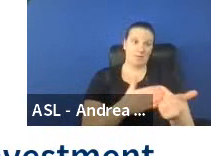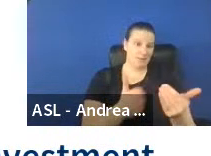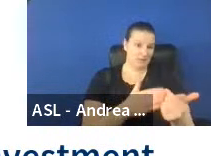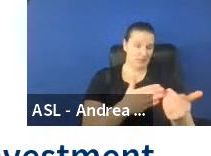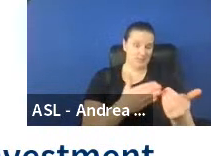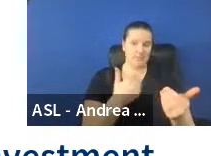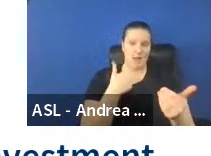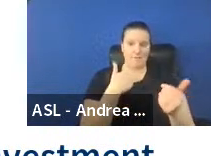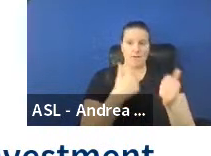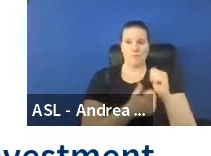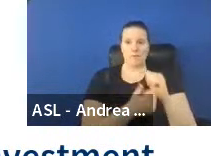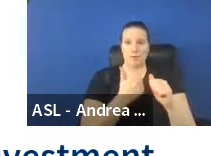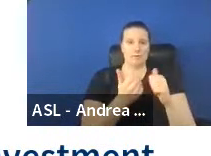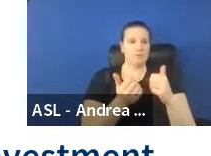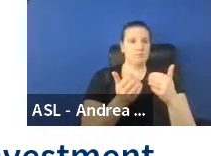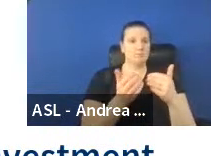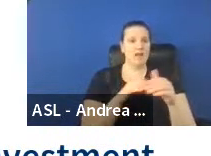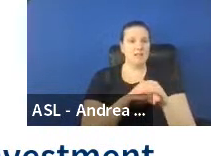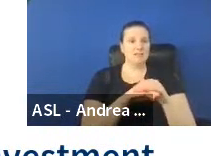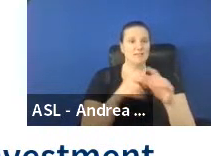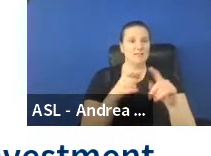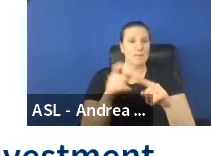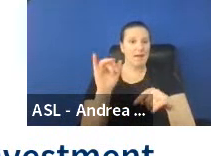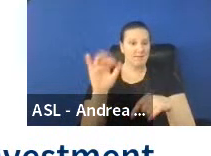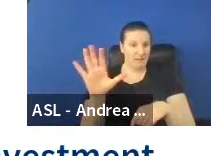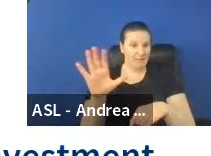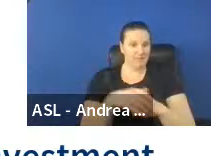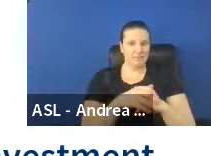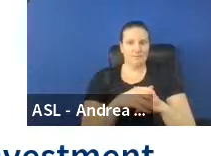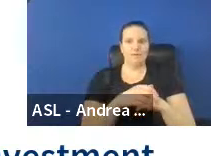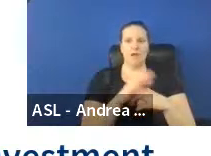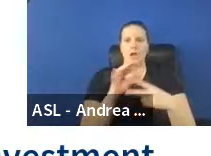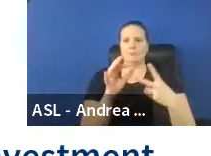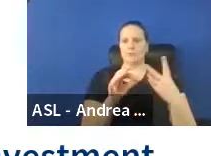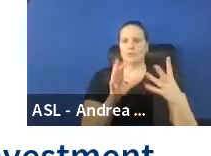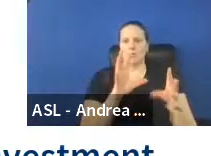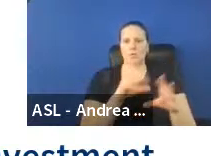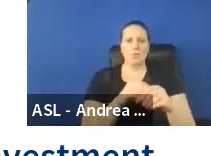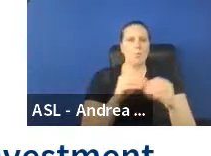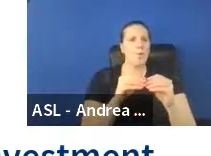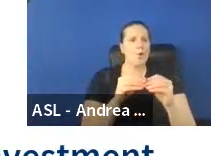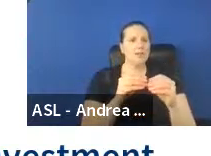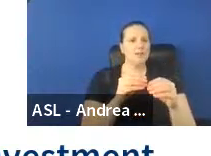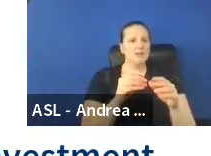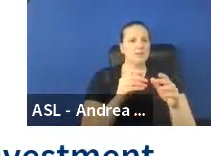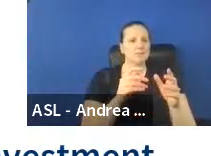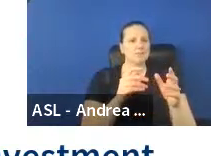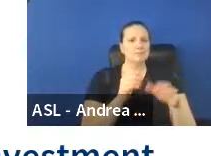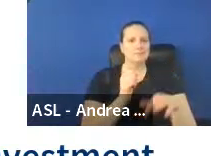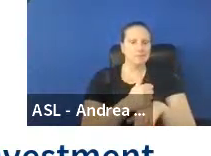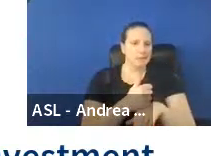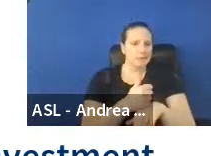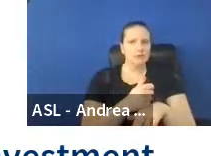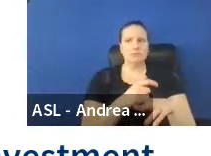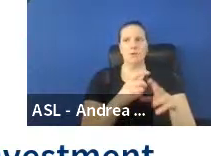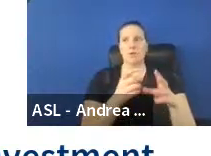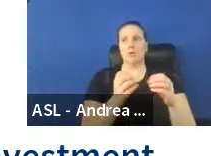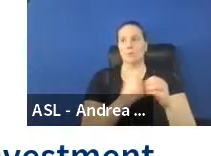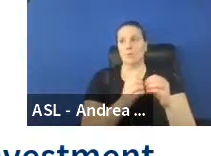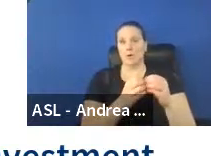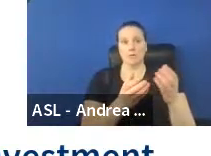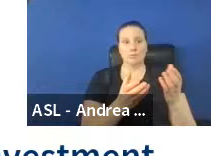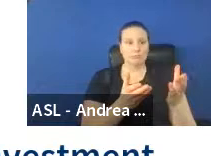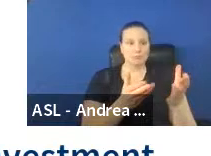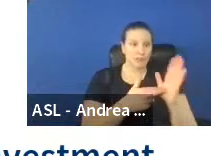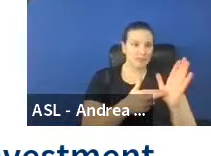that have the most convenient access from I-5. And options that include more stations serve more residents within walking distance,